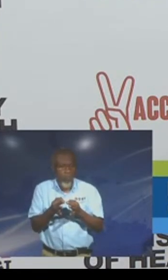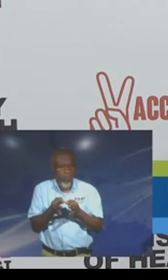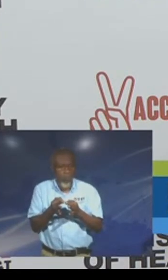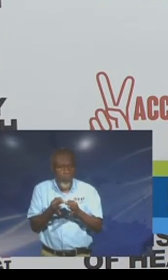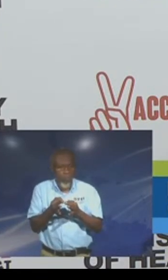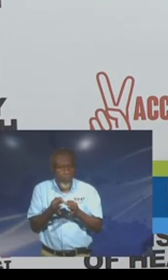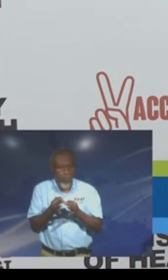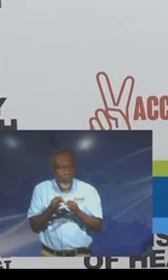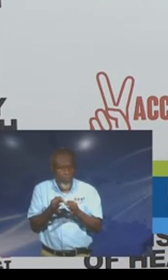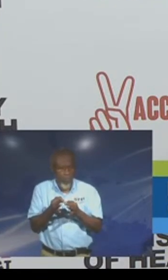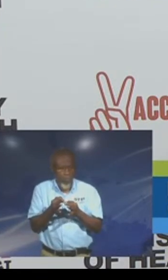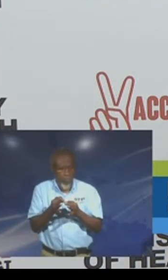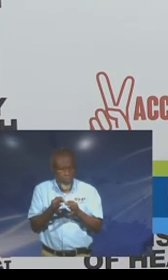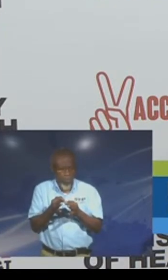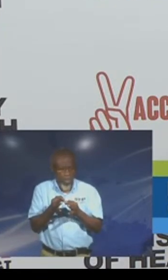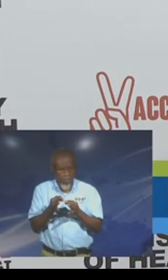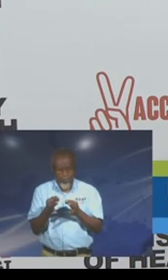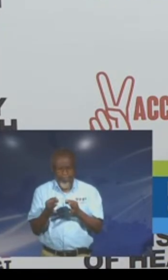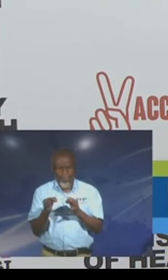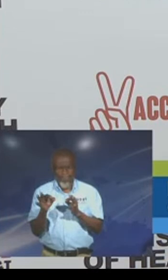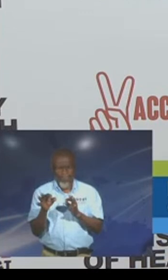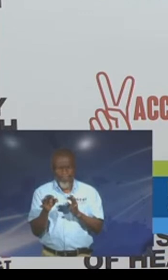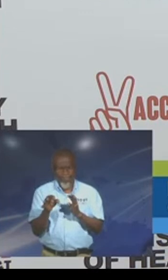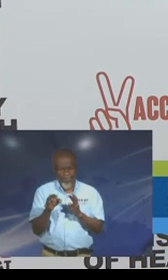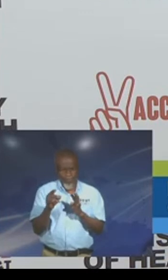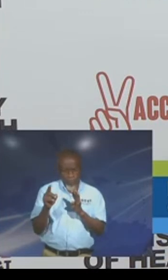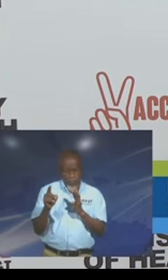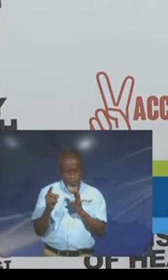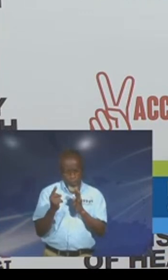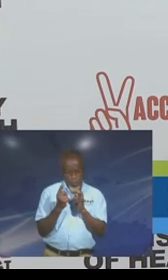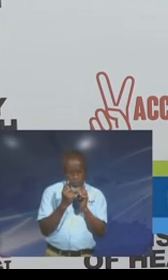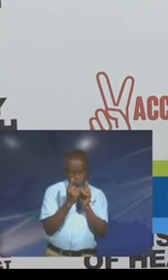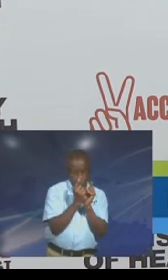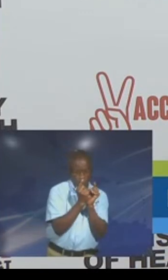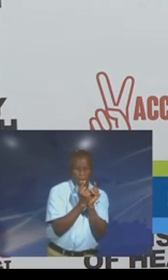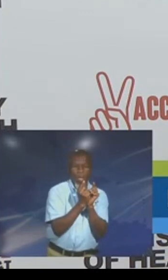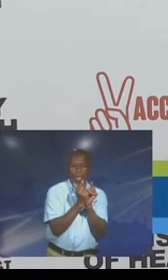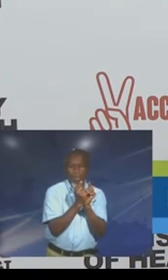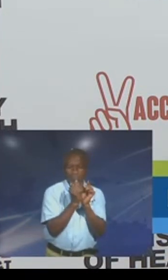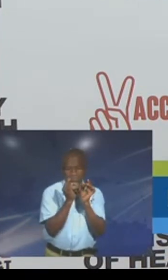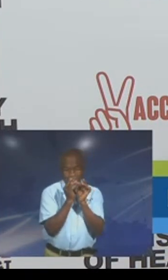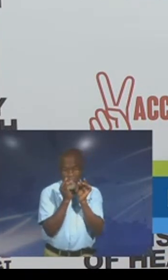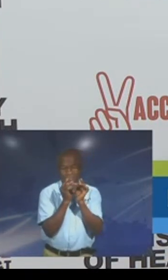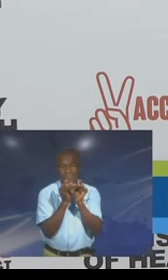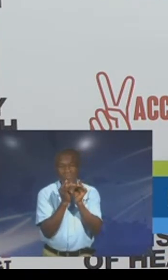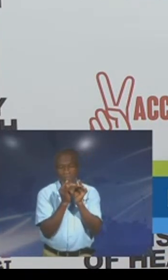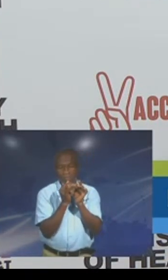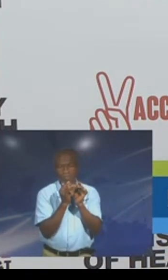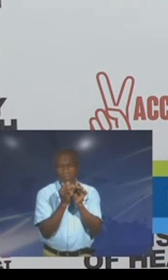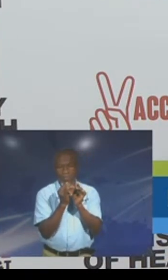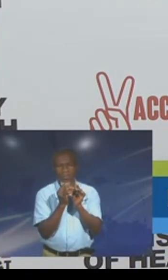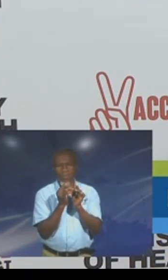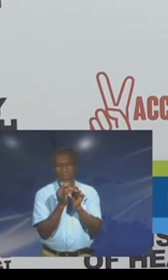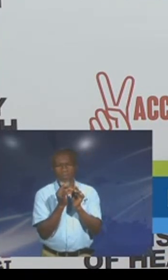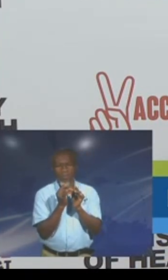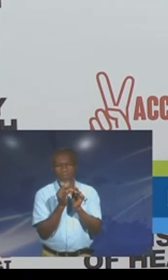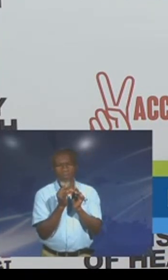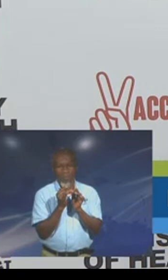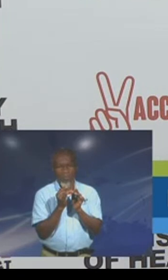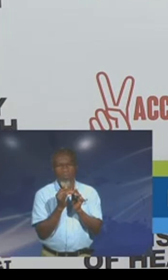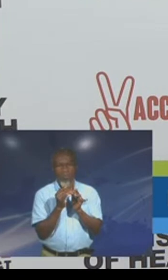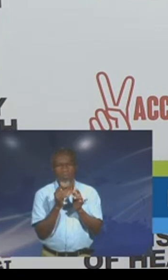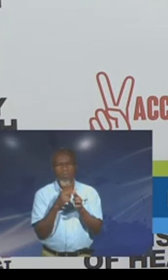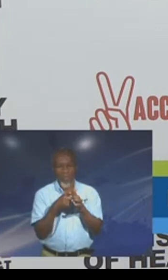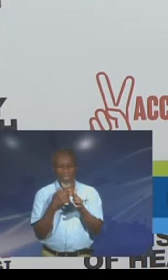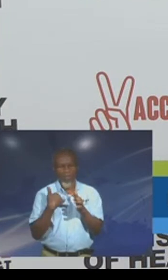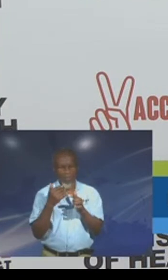deemed a contact, right? A known contact, then that 10-day period is the period that we have in place. In terms of isolation, which